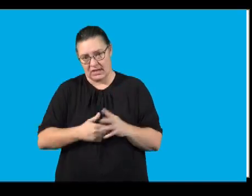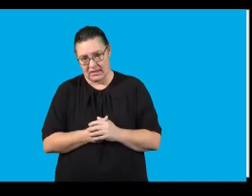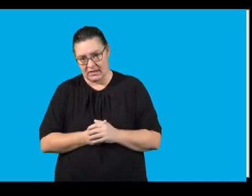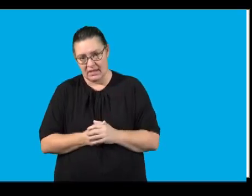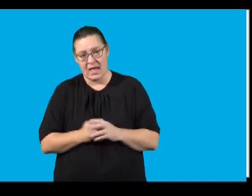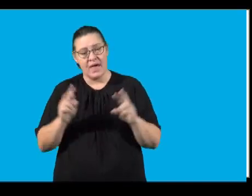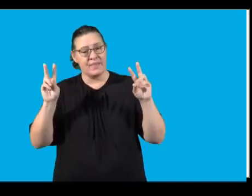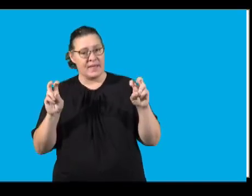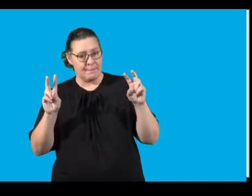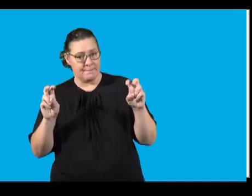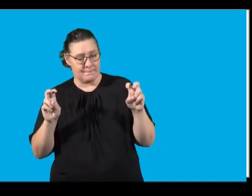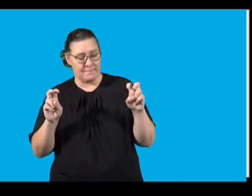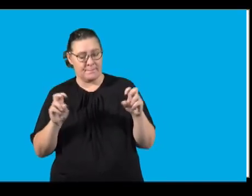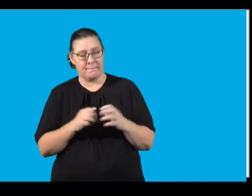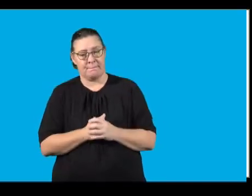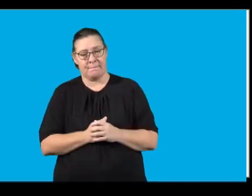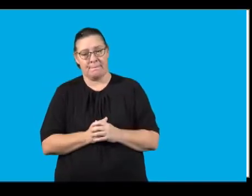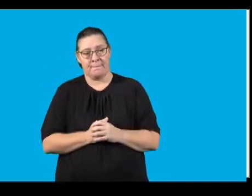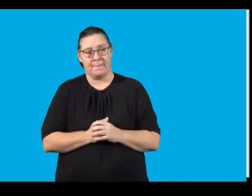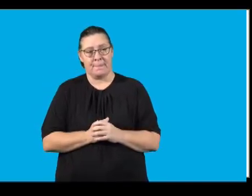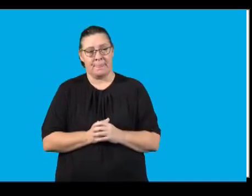And theme, remember, it's the